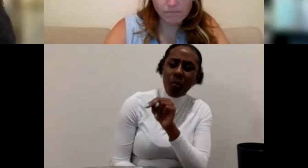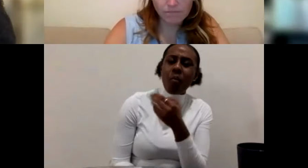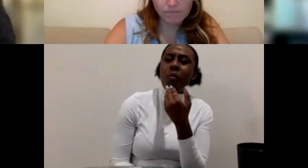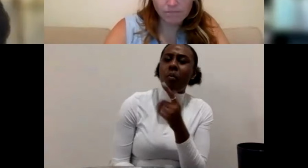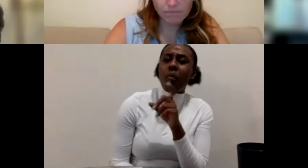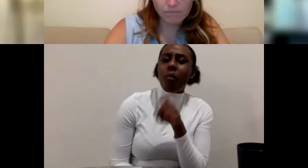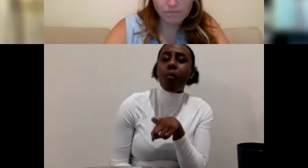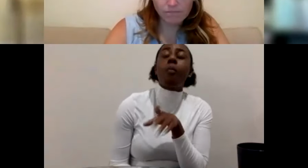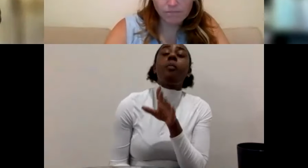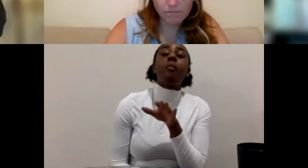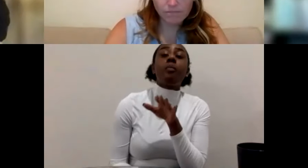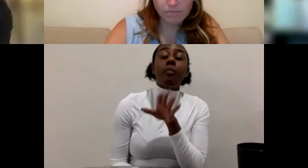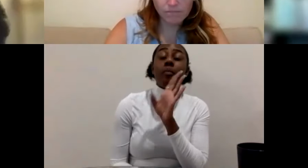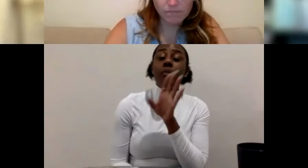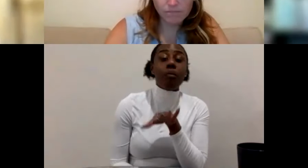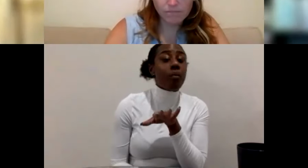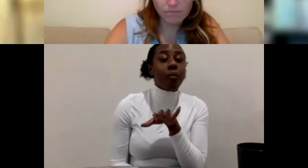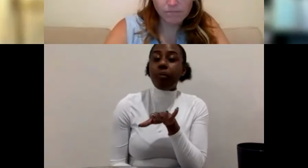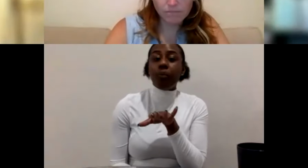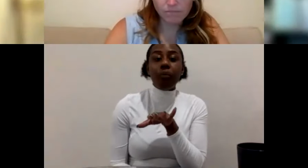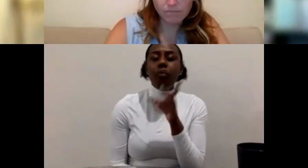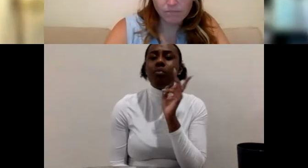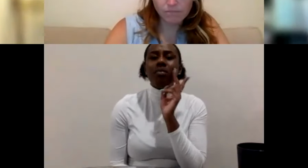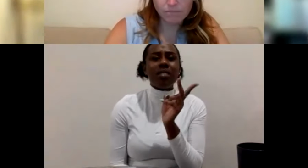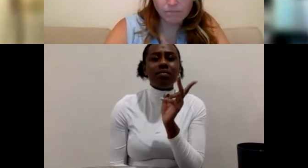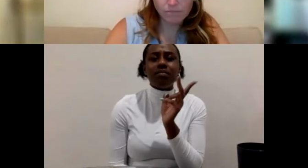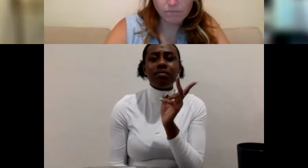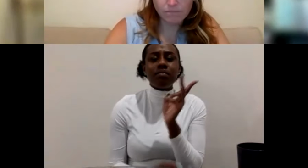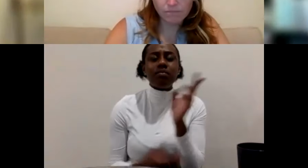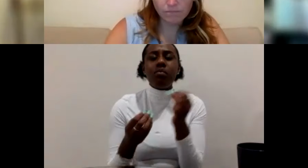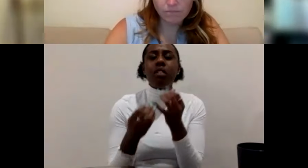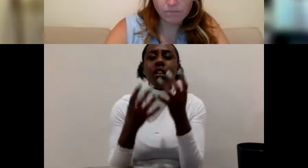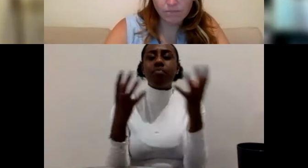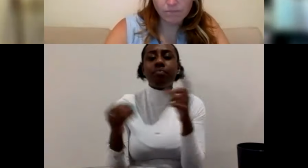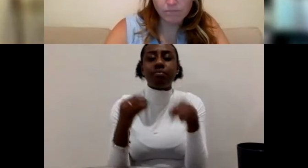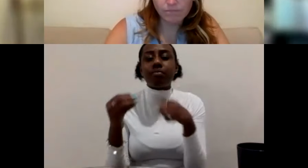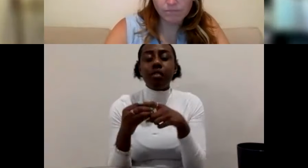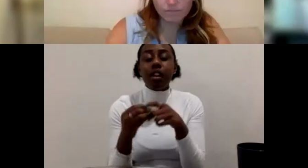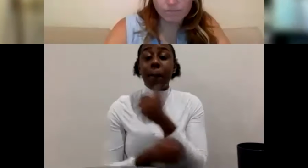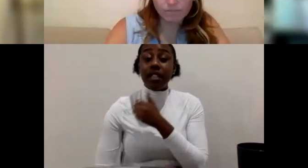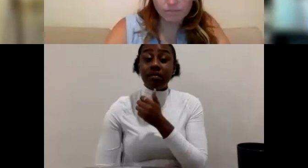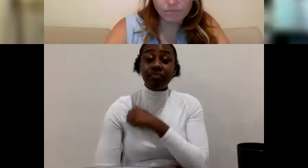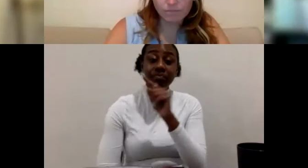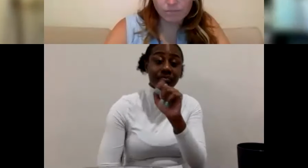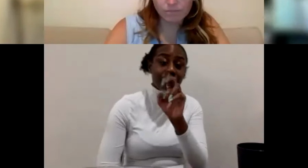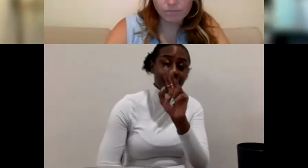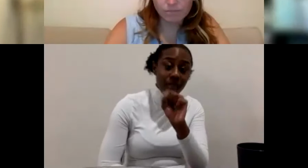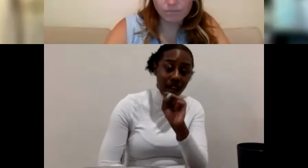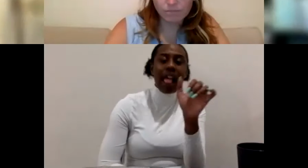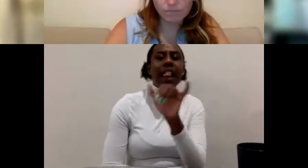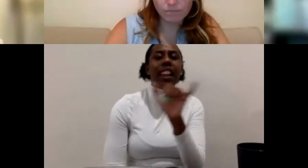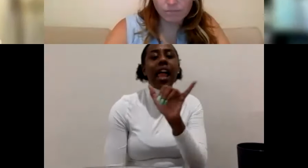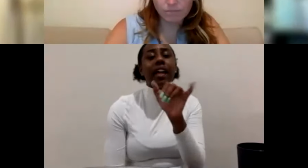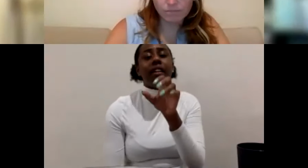you know, we've been seeing so much about, you know, military tanks in places like Ferguson and, you know, all of